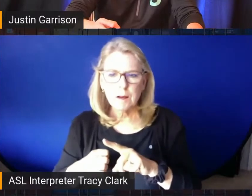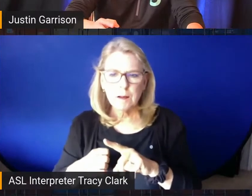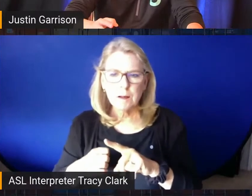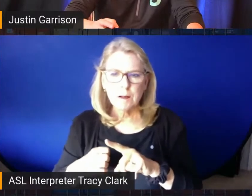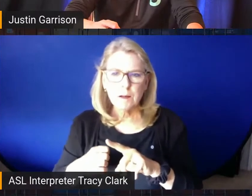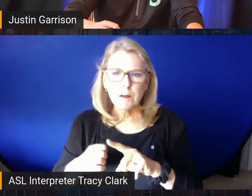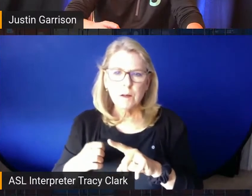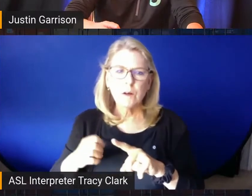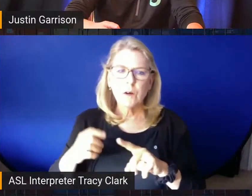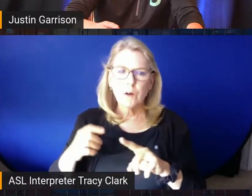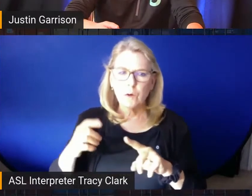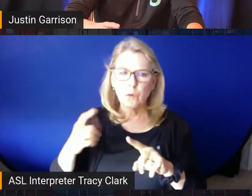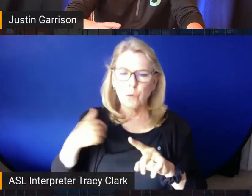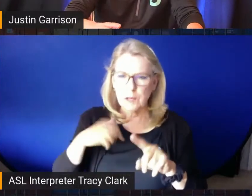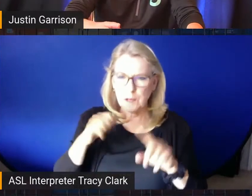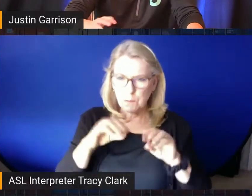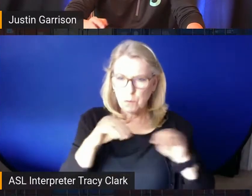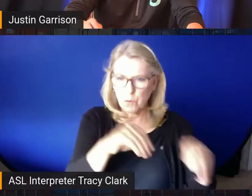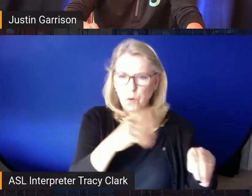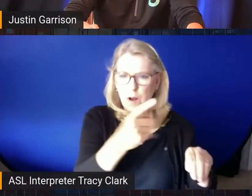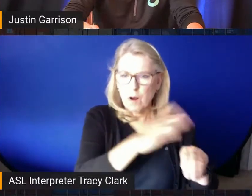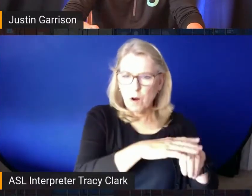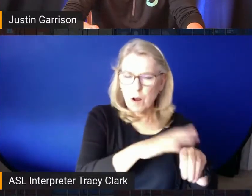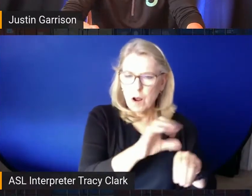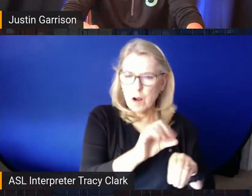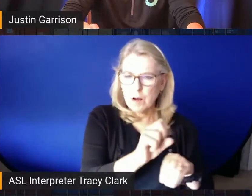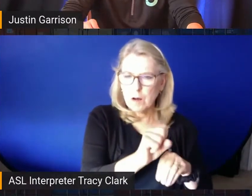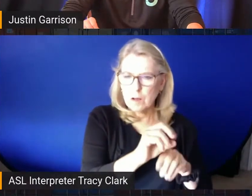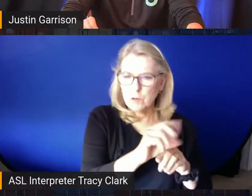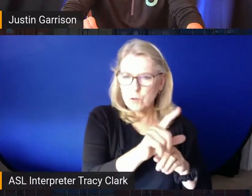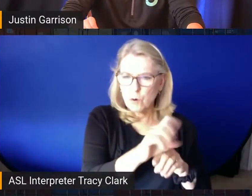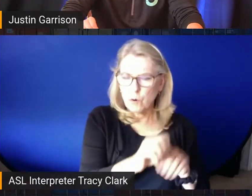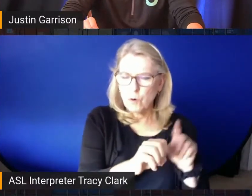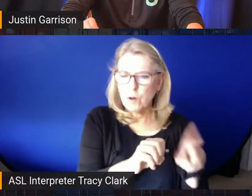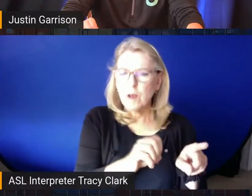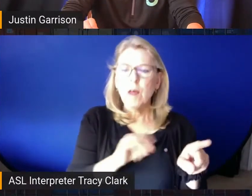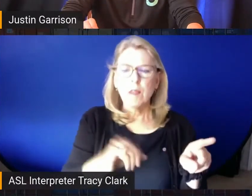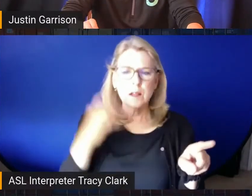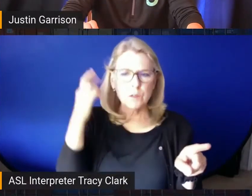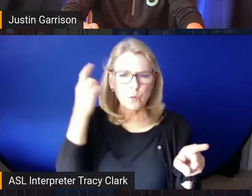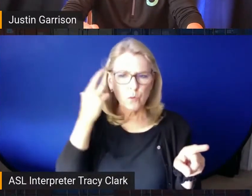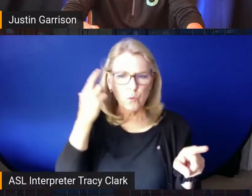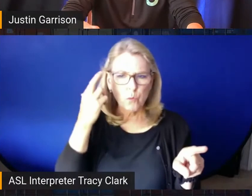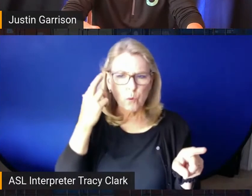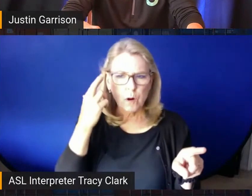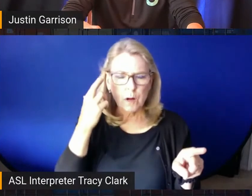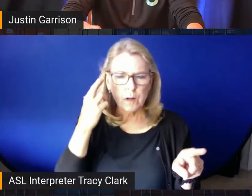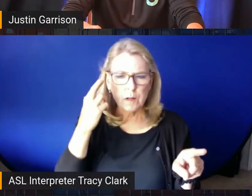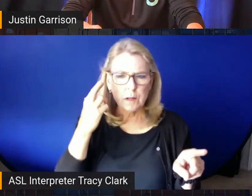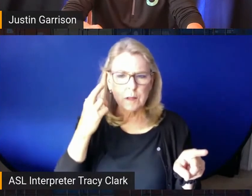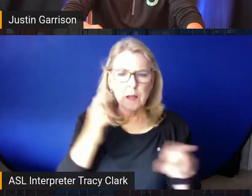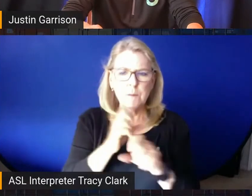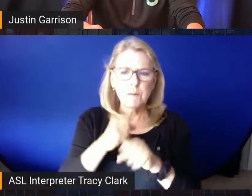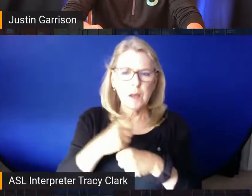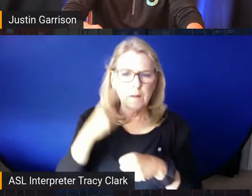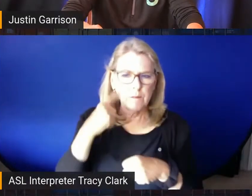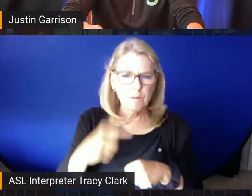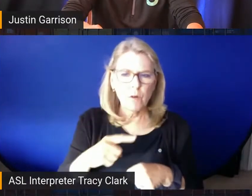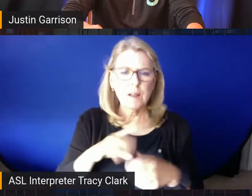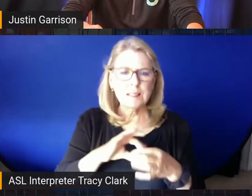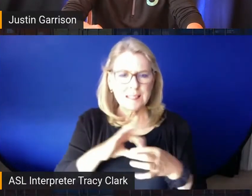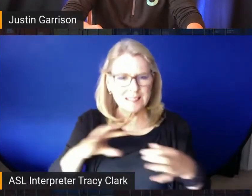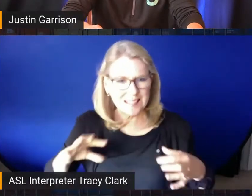you may not have Container Insights. So that's why it's meant for like on-prem use cases, disconnected use cases.